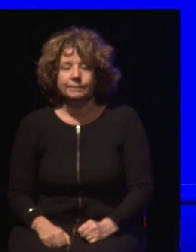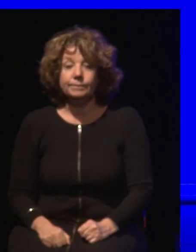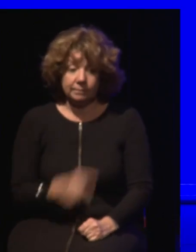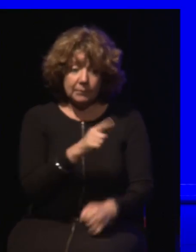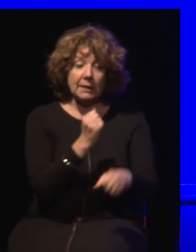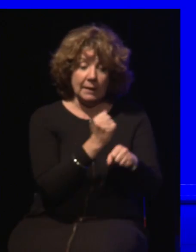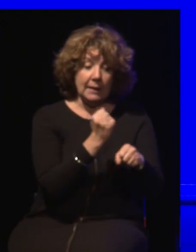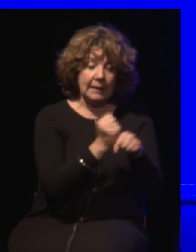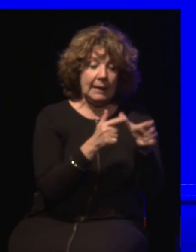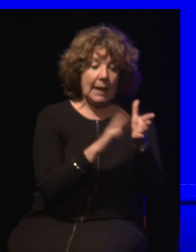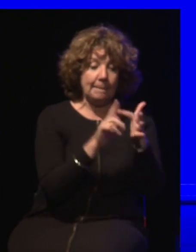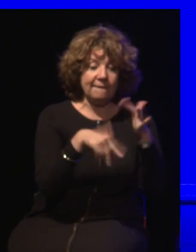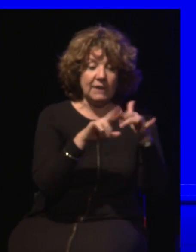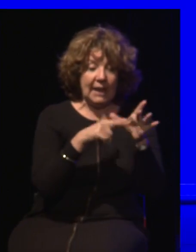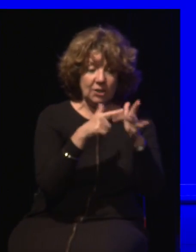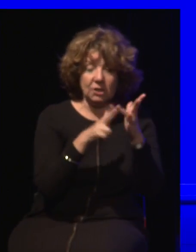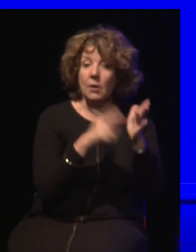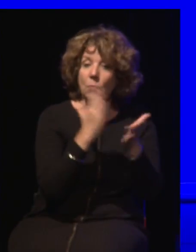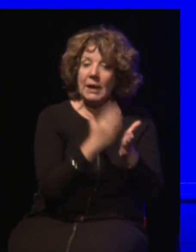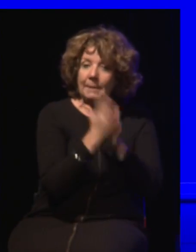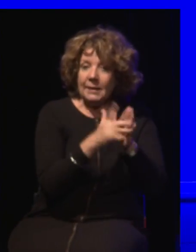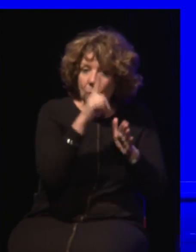to help us achieve great things together.